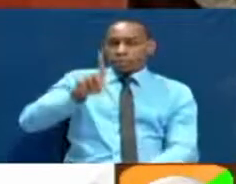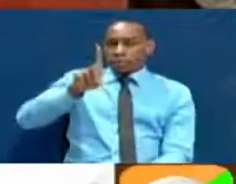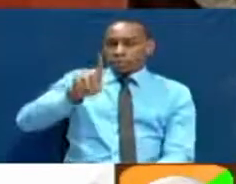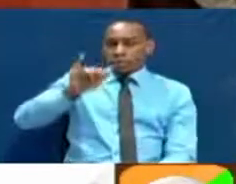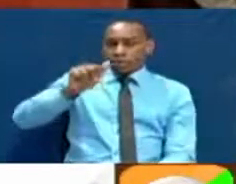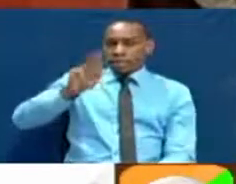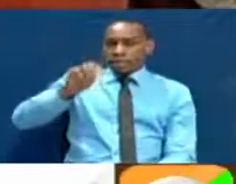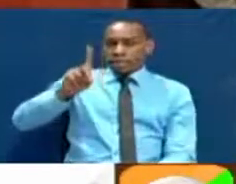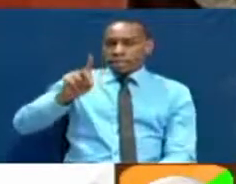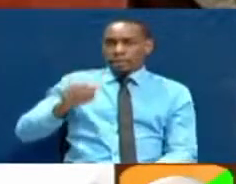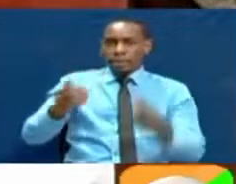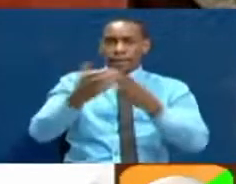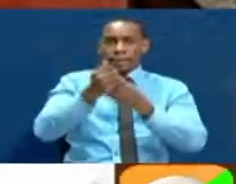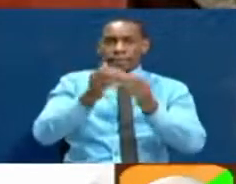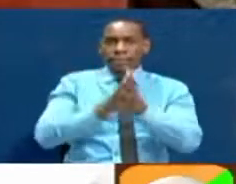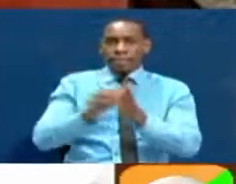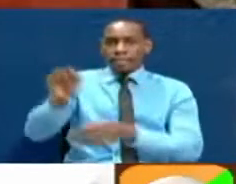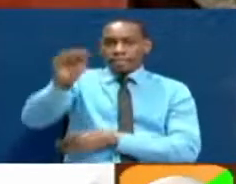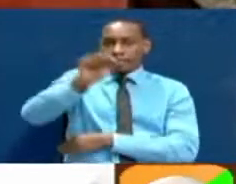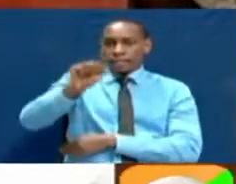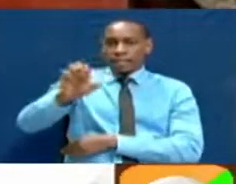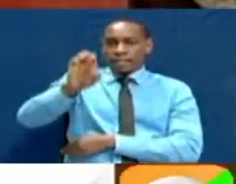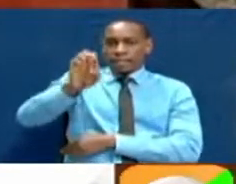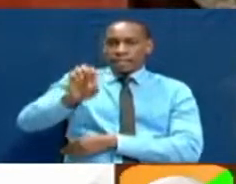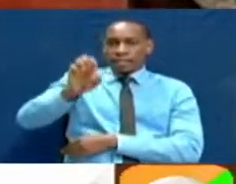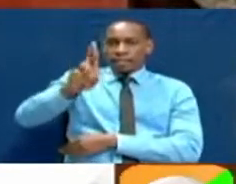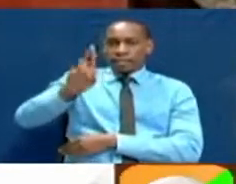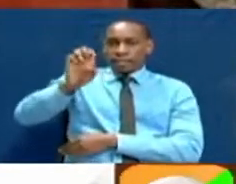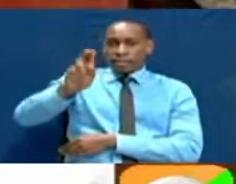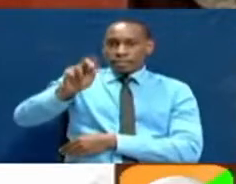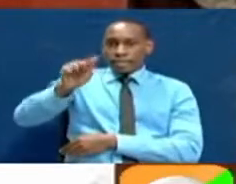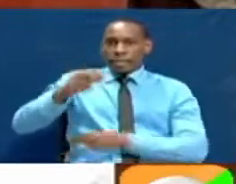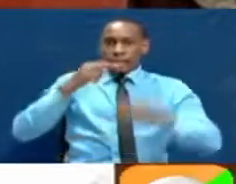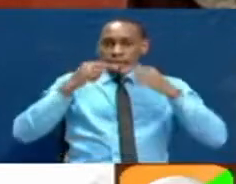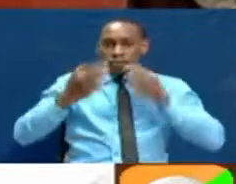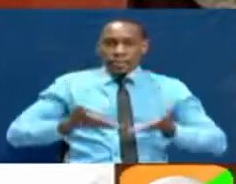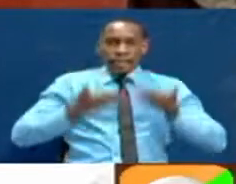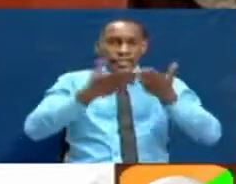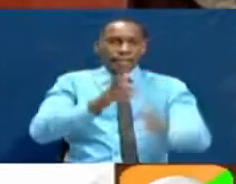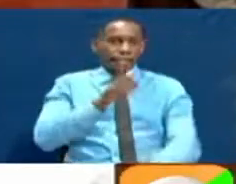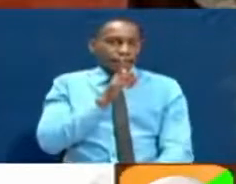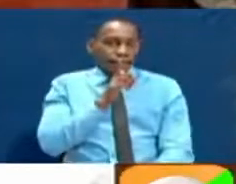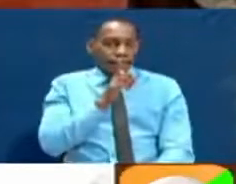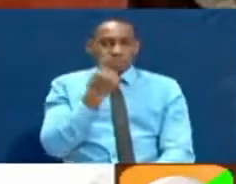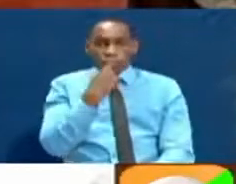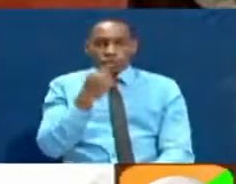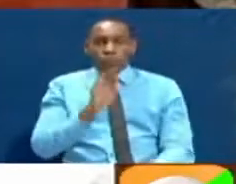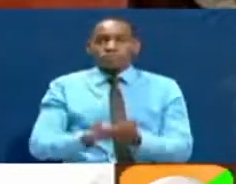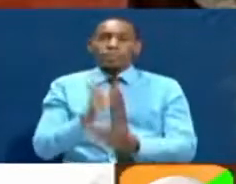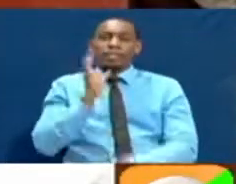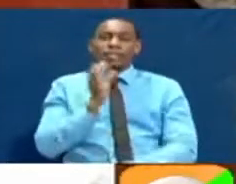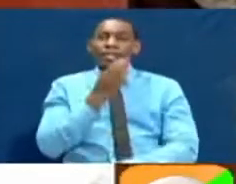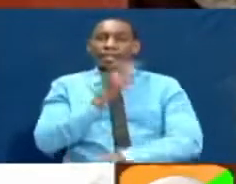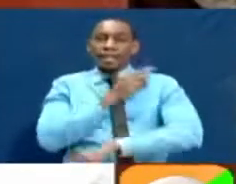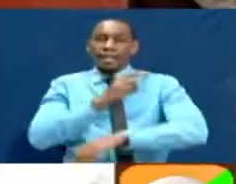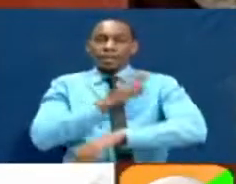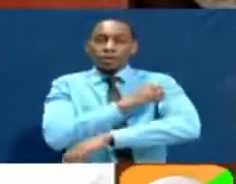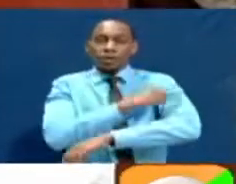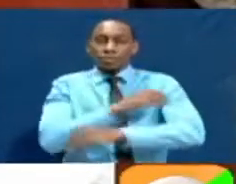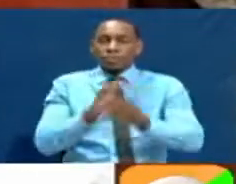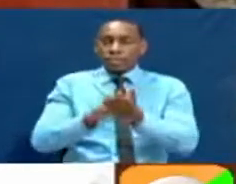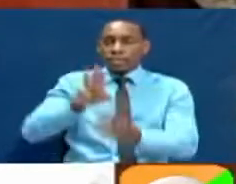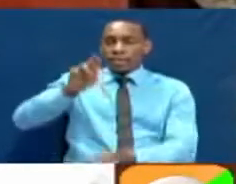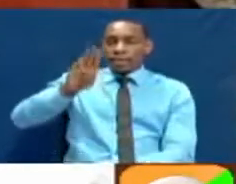Trust is partnering with Serena Hotels to provide lunches to Kenyatta Hospital and